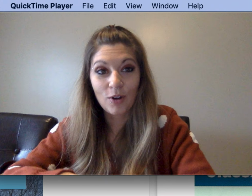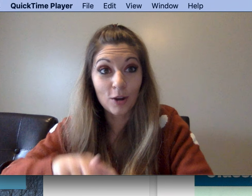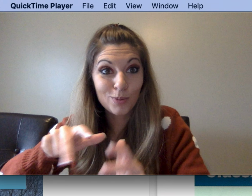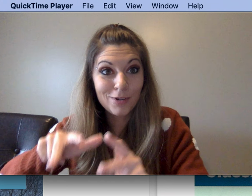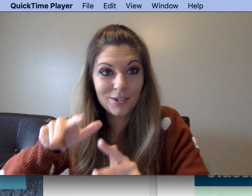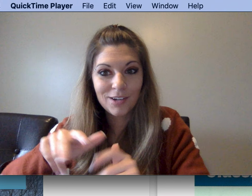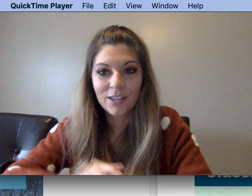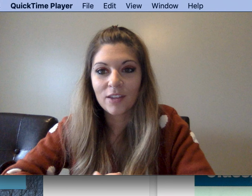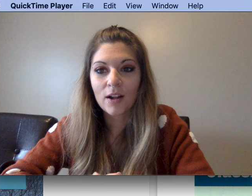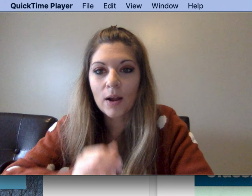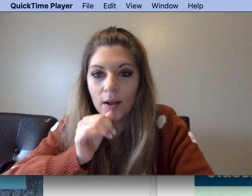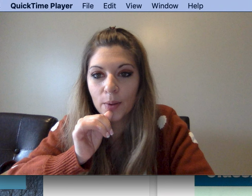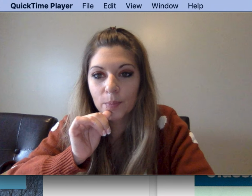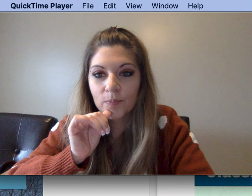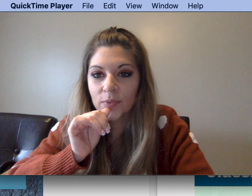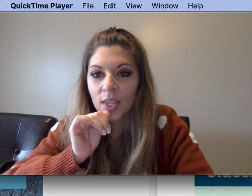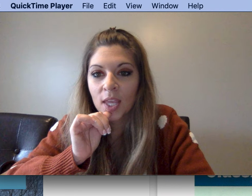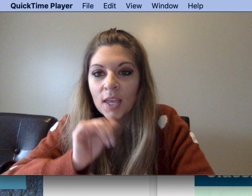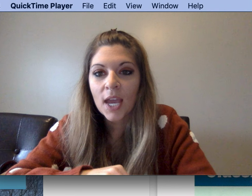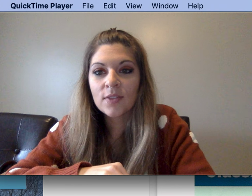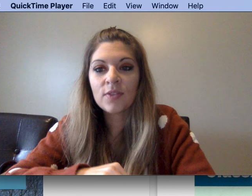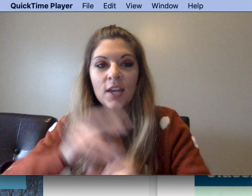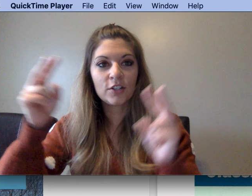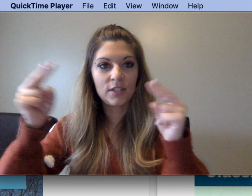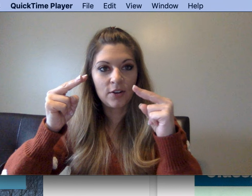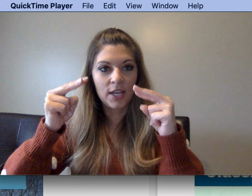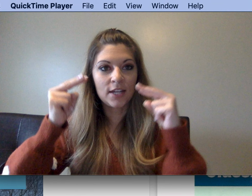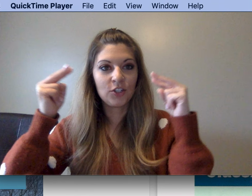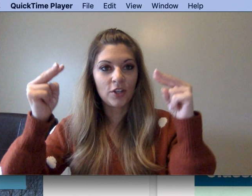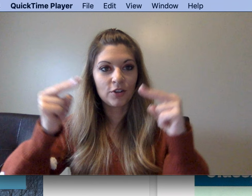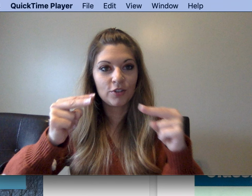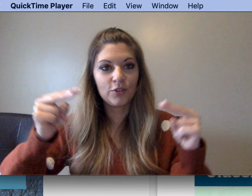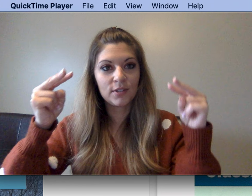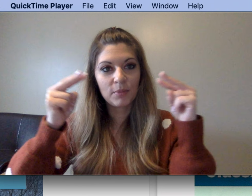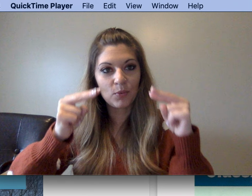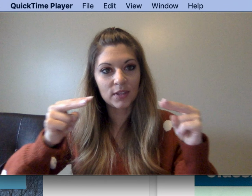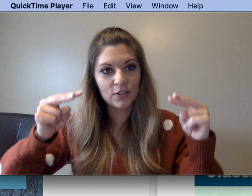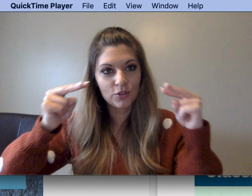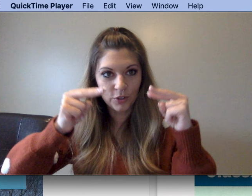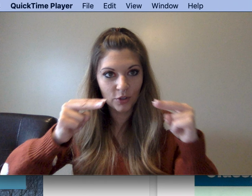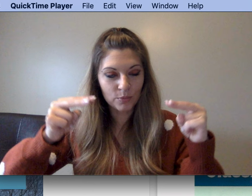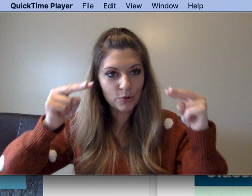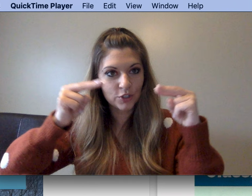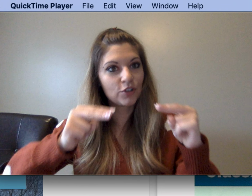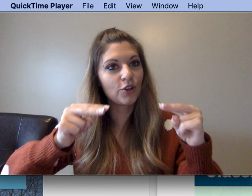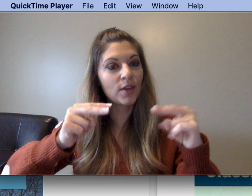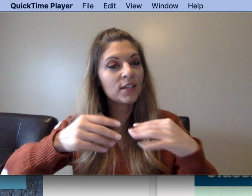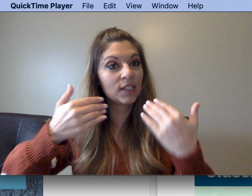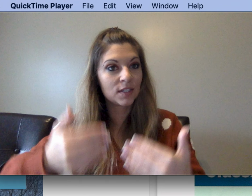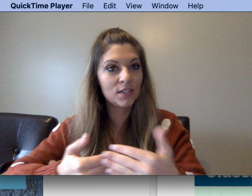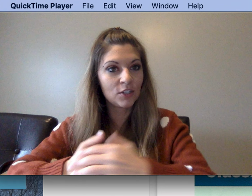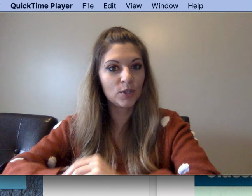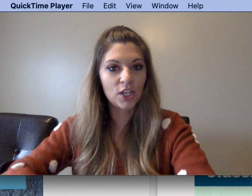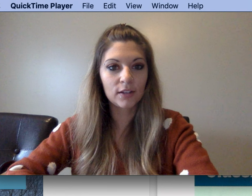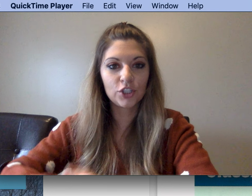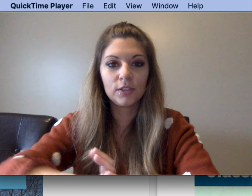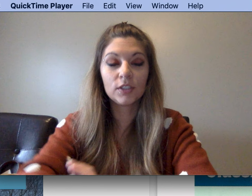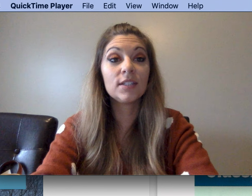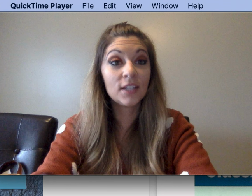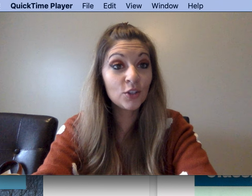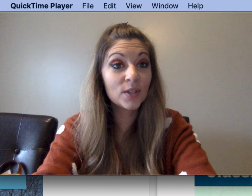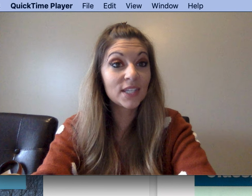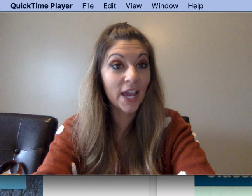So awkward. And then they are staring at each other. So you still might want that circular motion to show that it's continuous